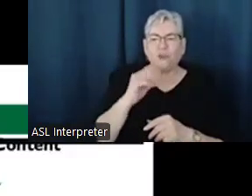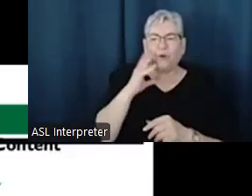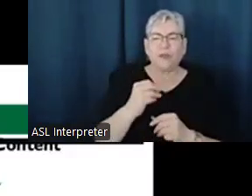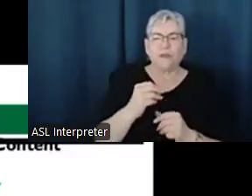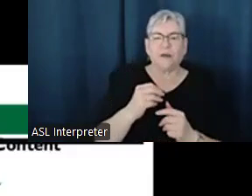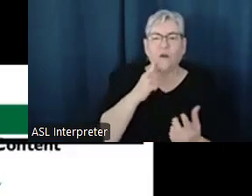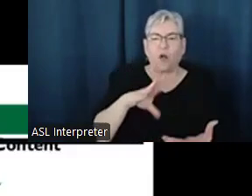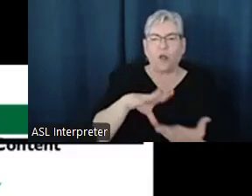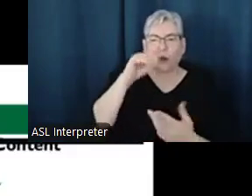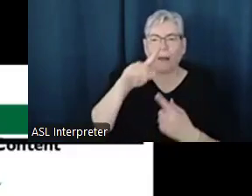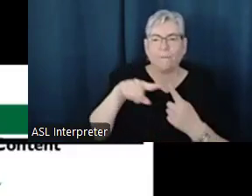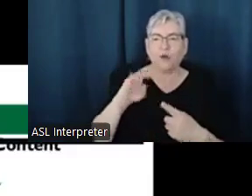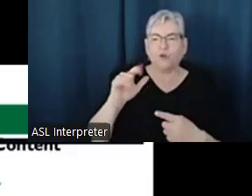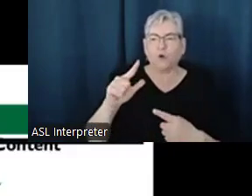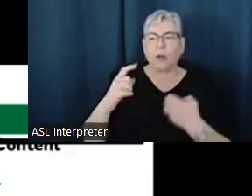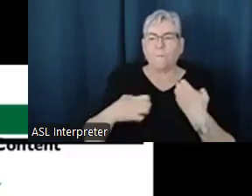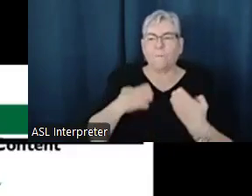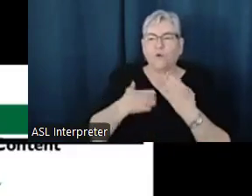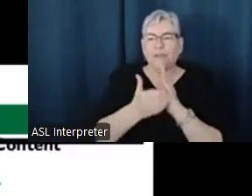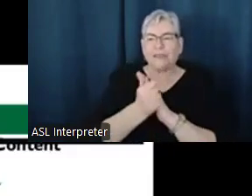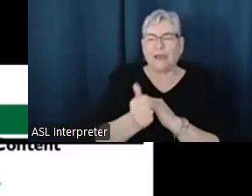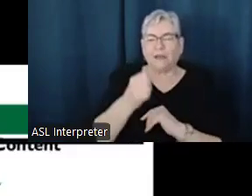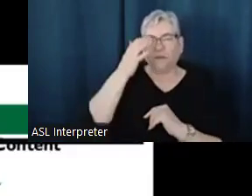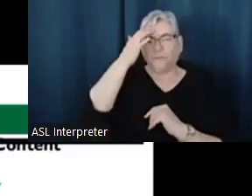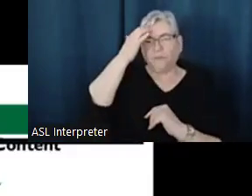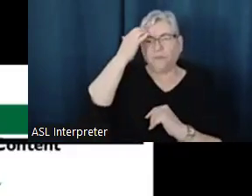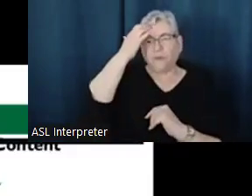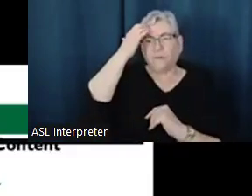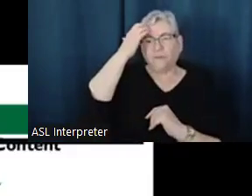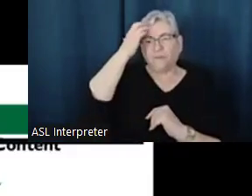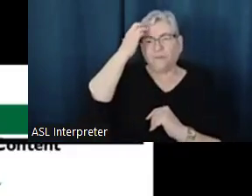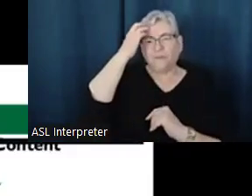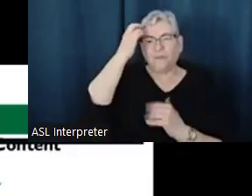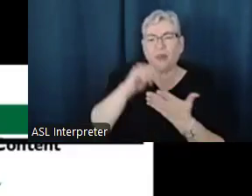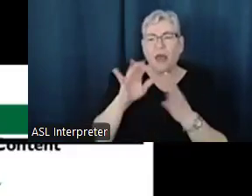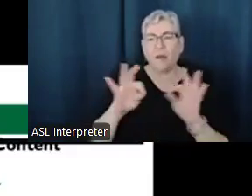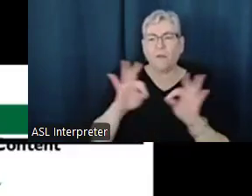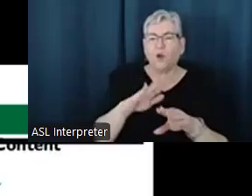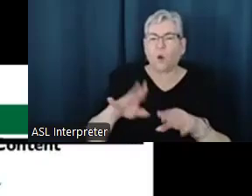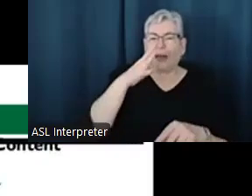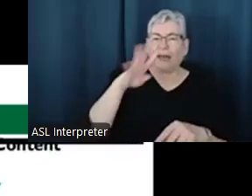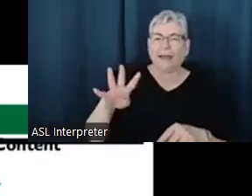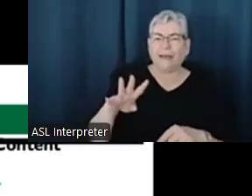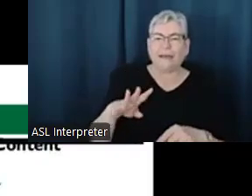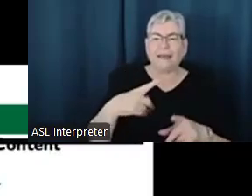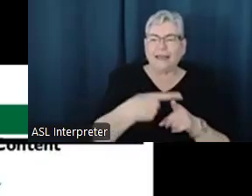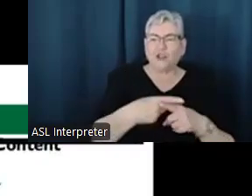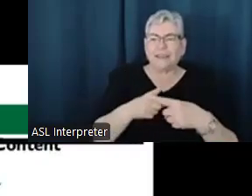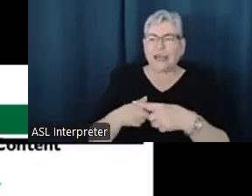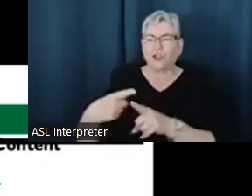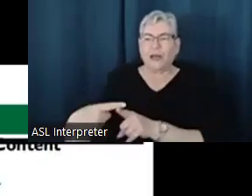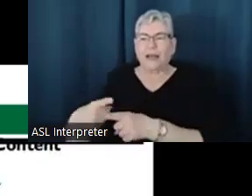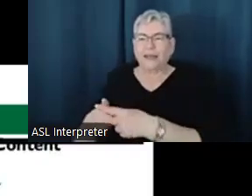social emotional skills. That's really important. And do not ignore intersectionality. So again, that idea that they're